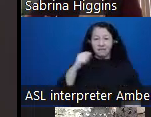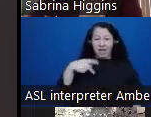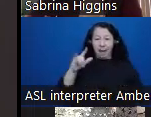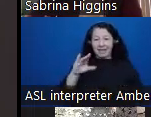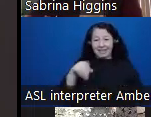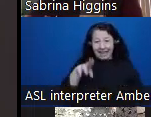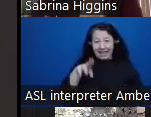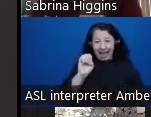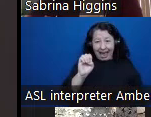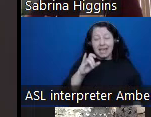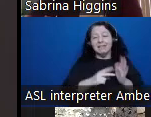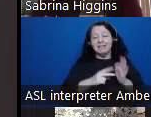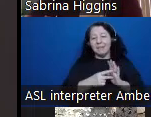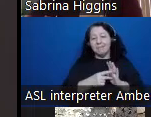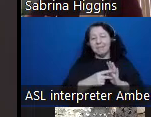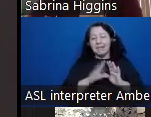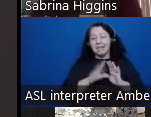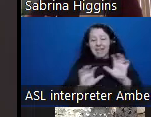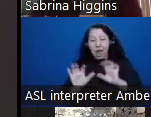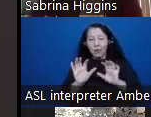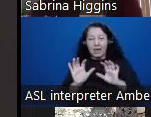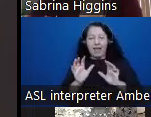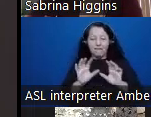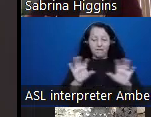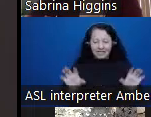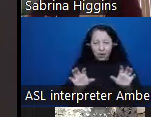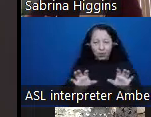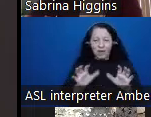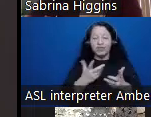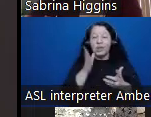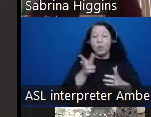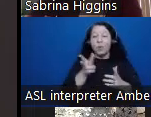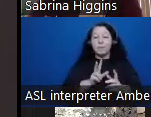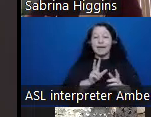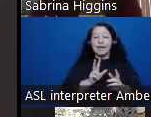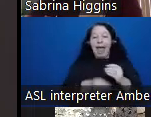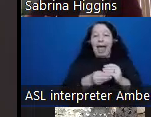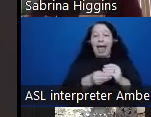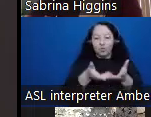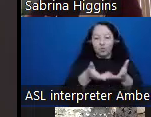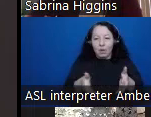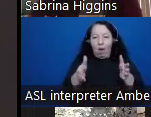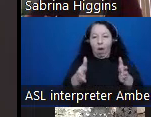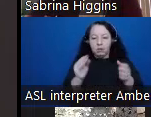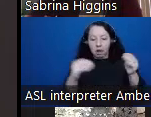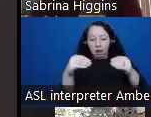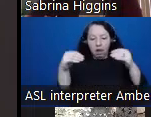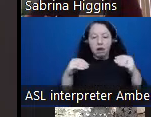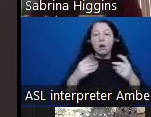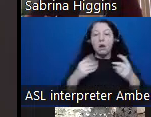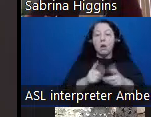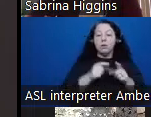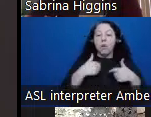and sometimes figural decorative that would then be applied to pots. We also have a lot of molded wares in the